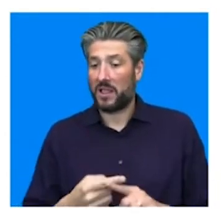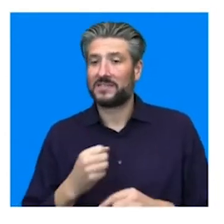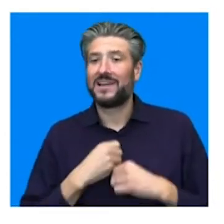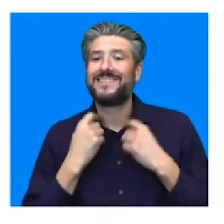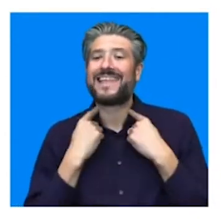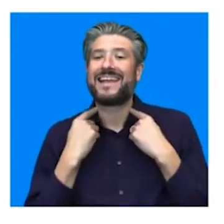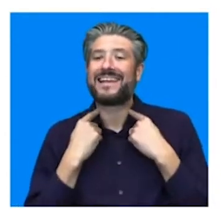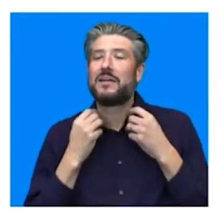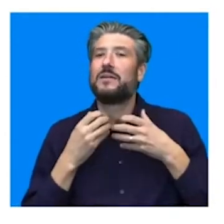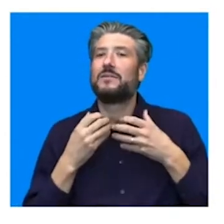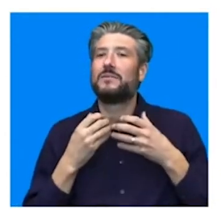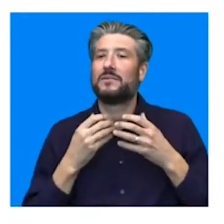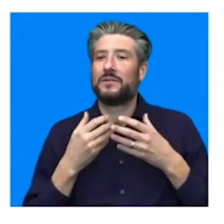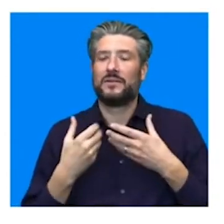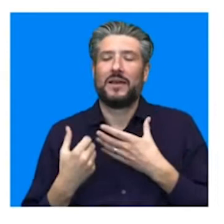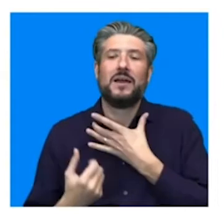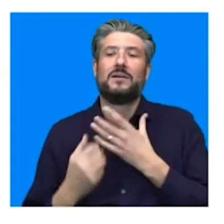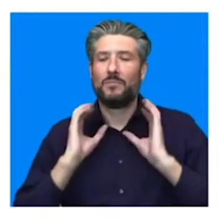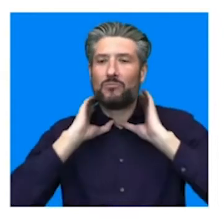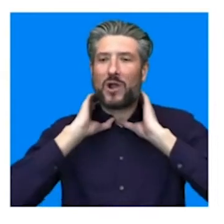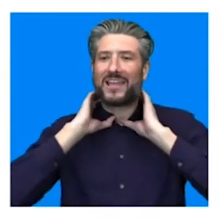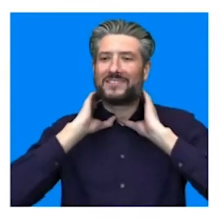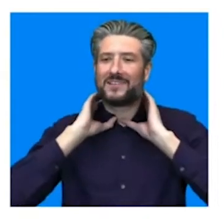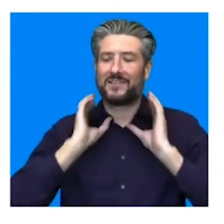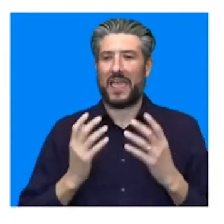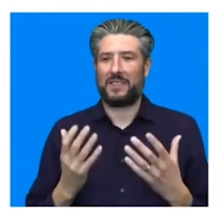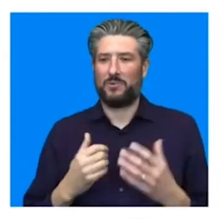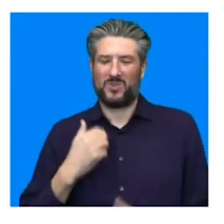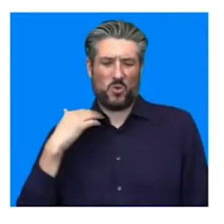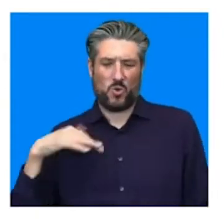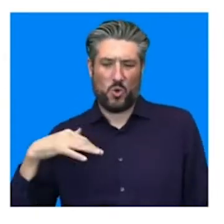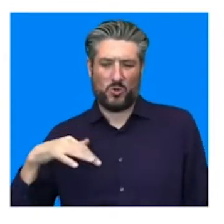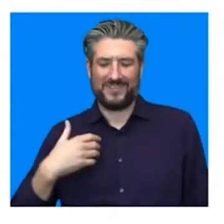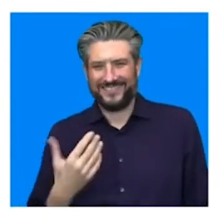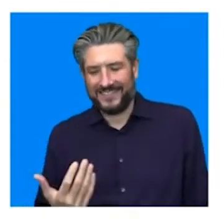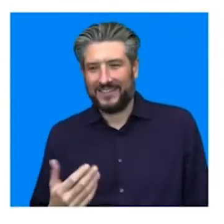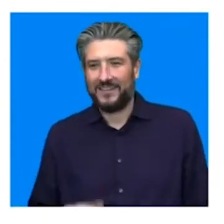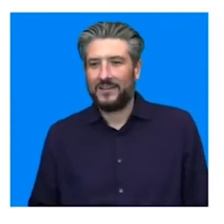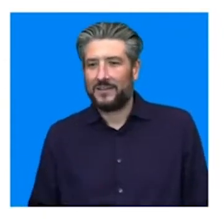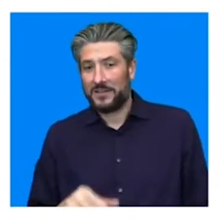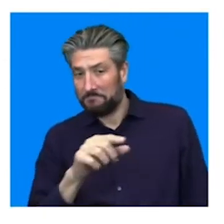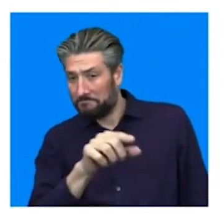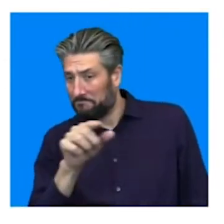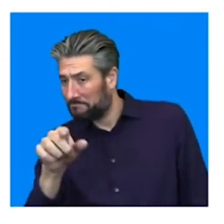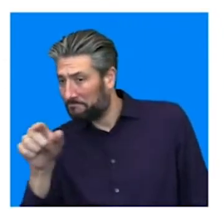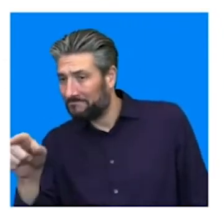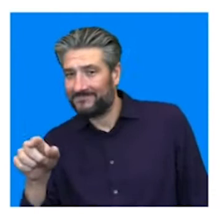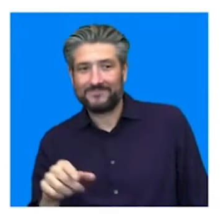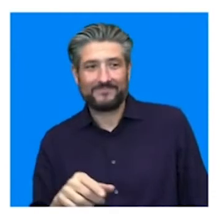neck. So sorry to describe this at the end rather than the beginning, and I wonder what you imagined us to be like when you couldn't see